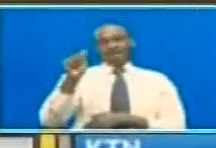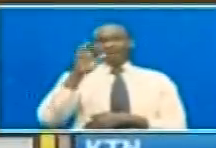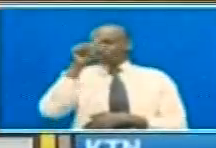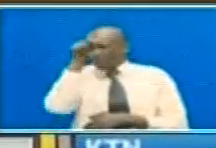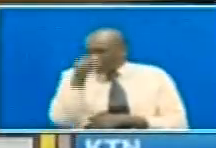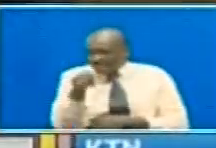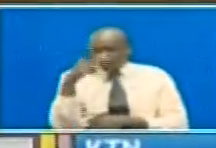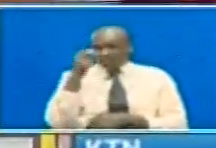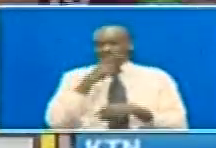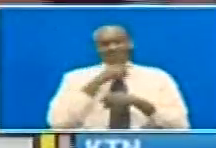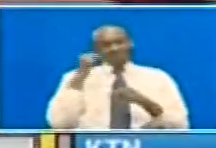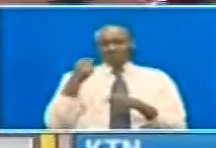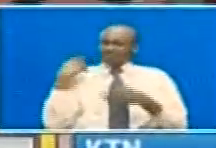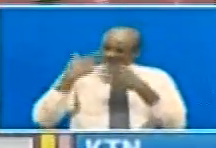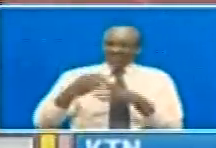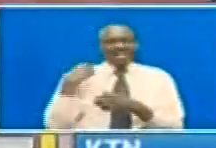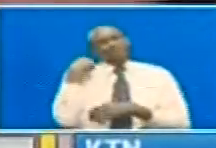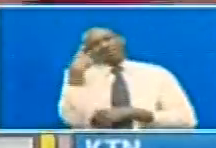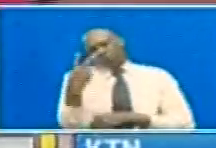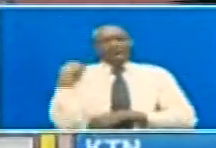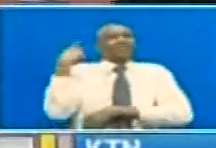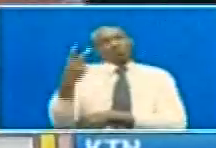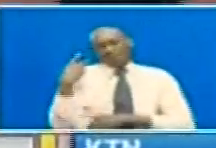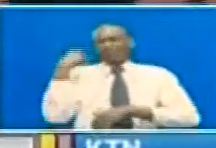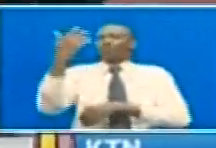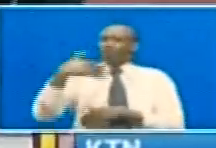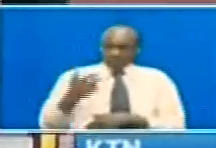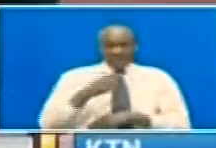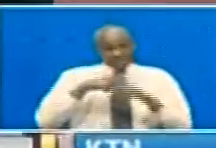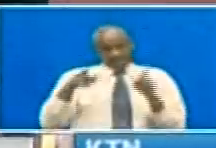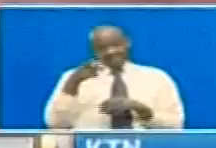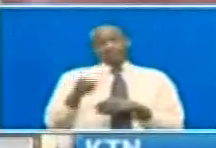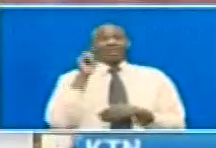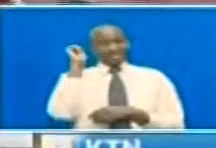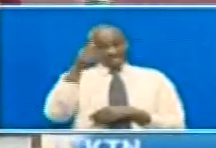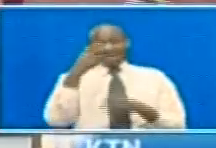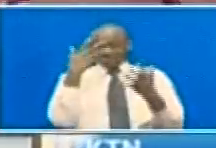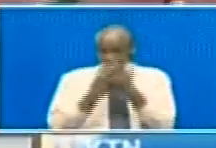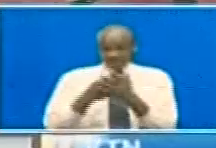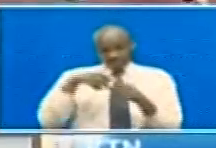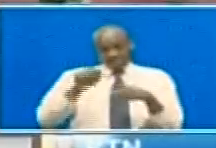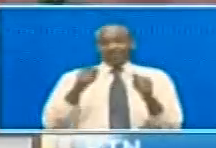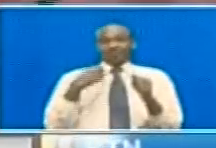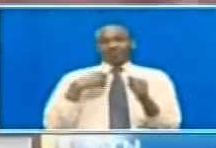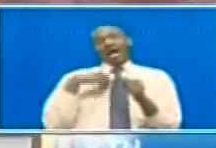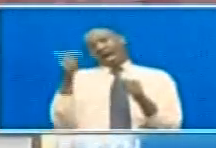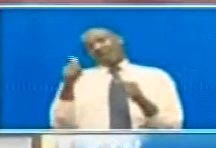Since then, Pipeline have had to settle for second on a number of occasions, while local rivals Kenya Prisons kept guard of the Continental